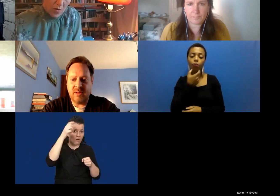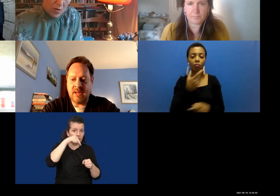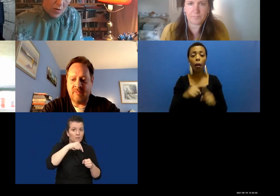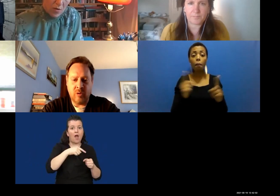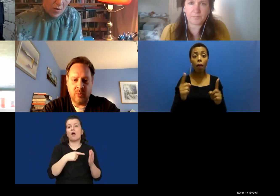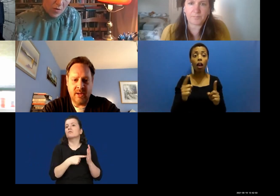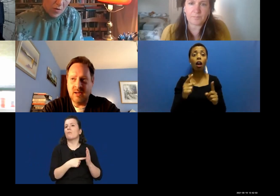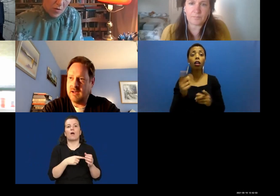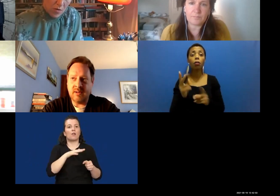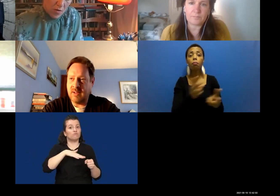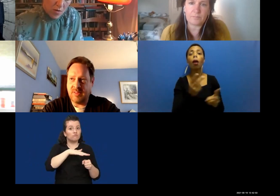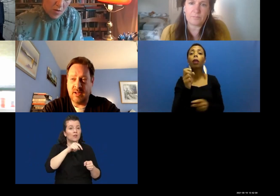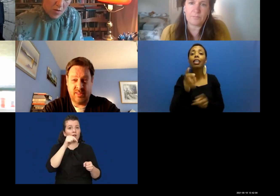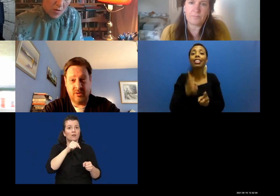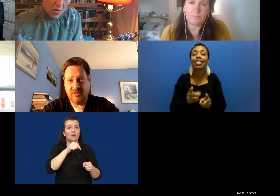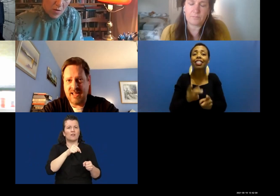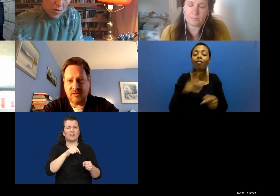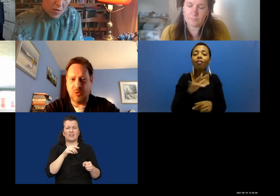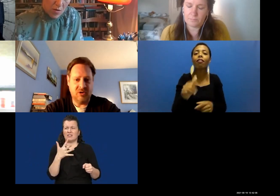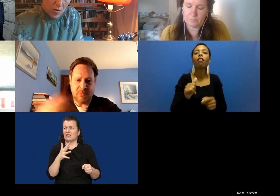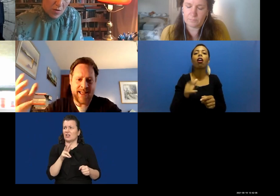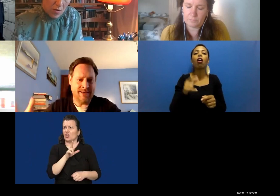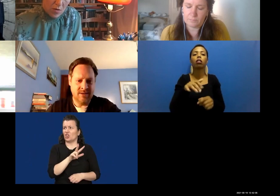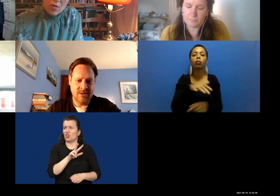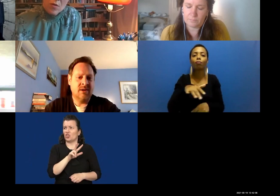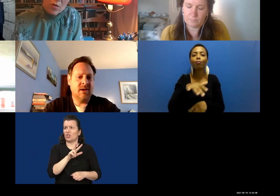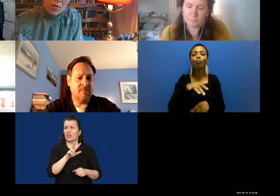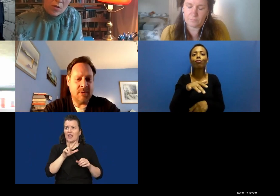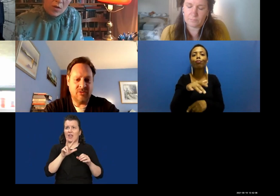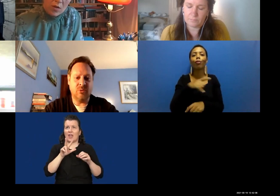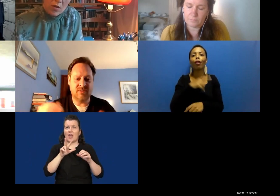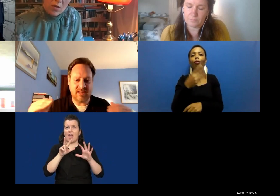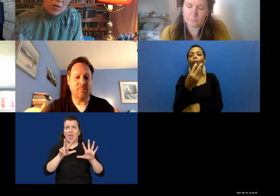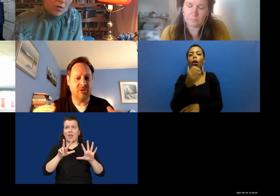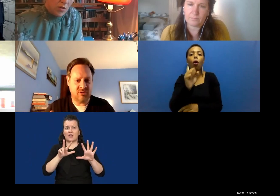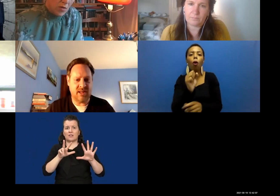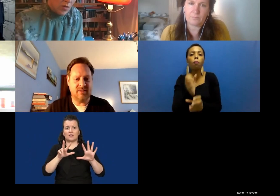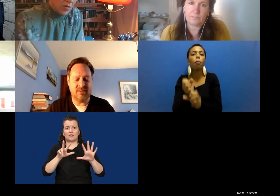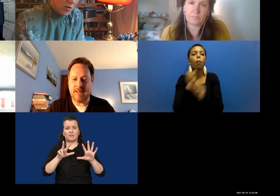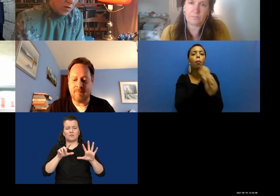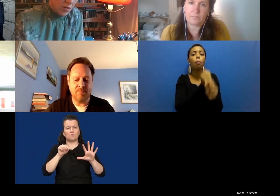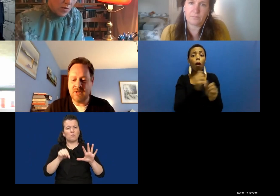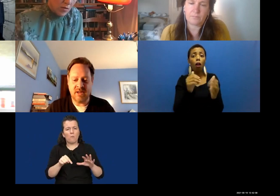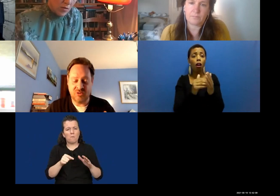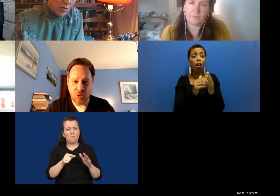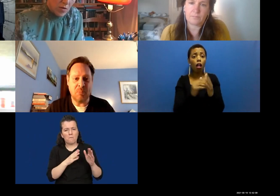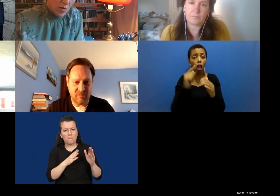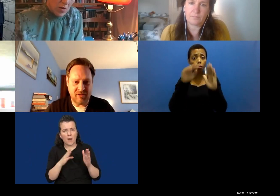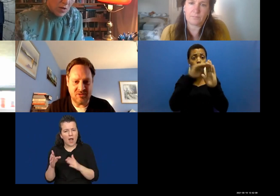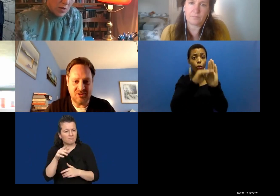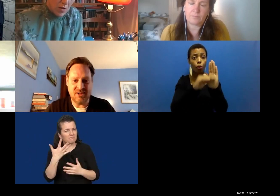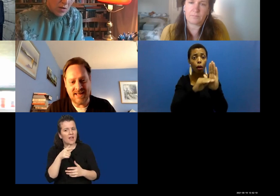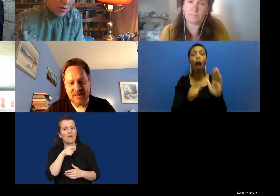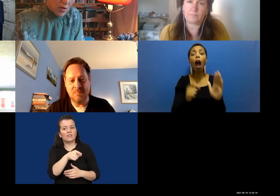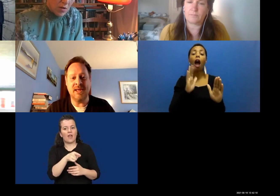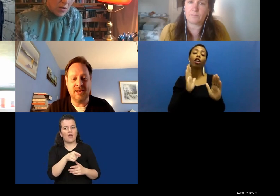with following, I think, a 38-point plan to establish that. It's not